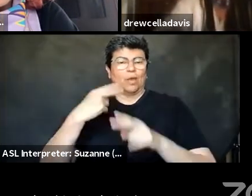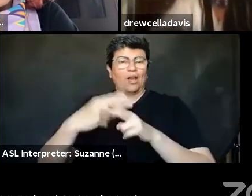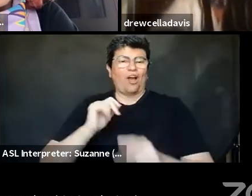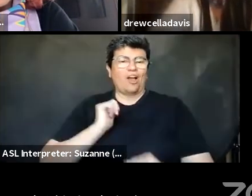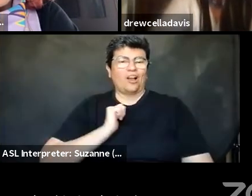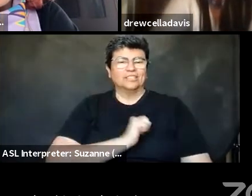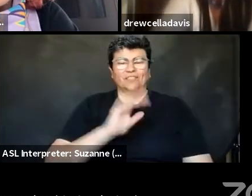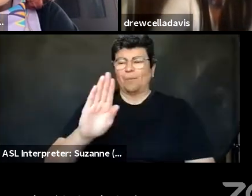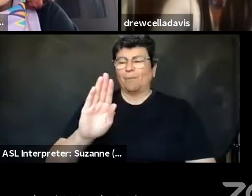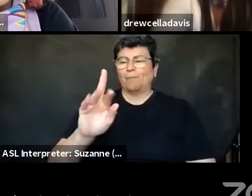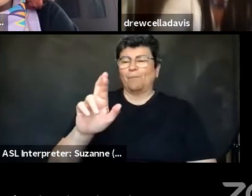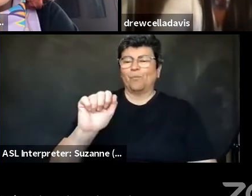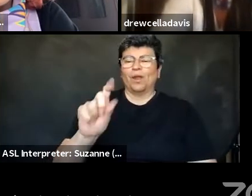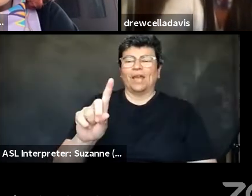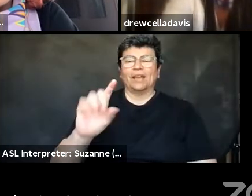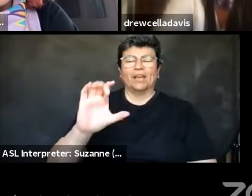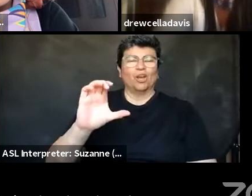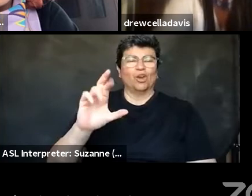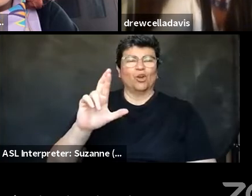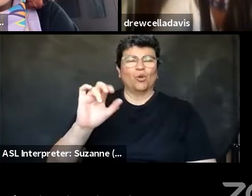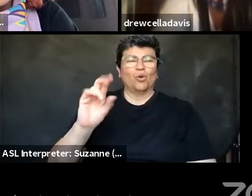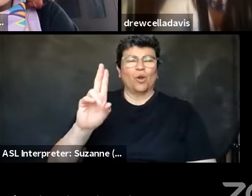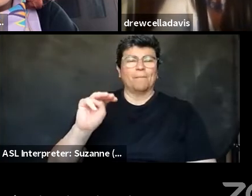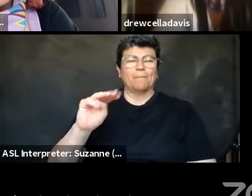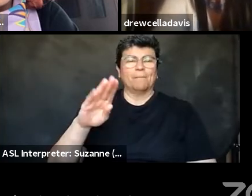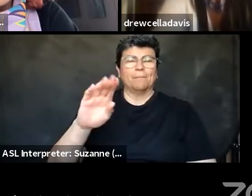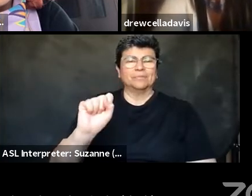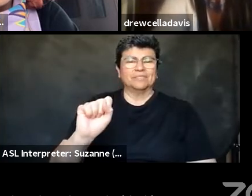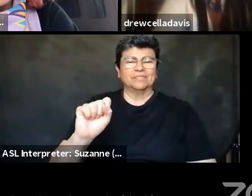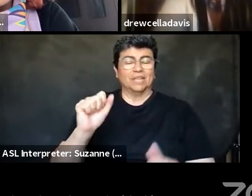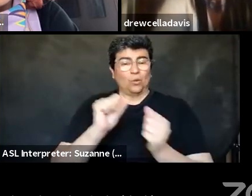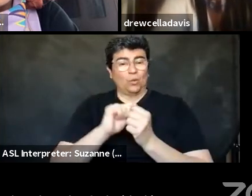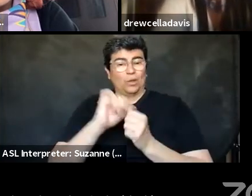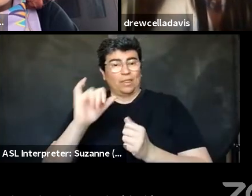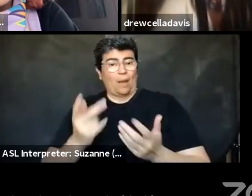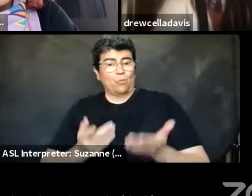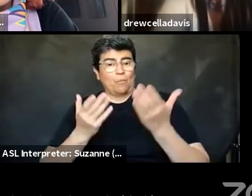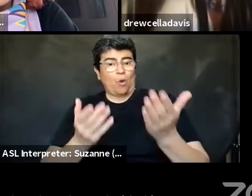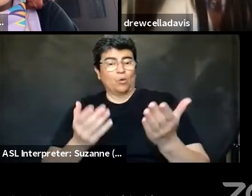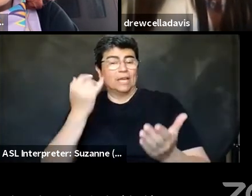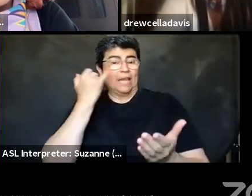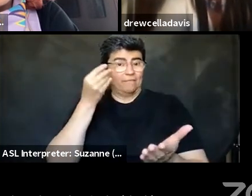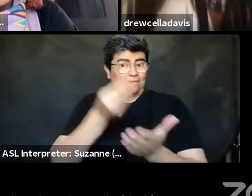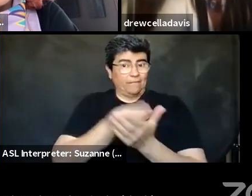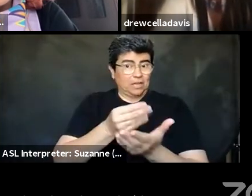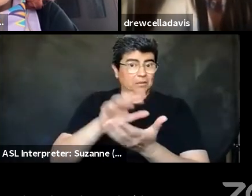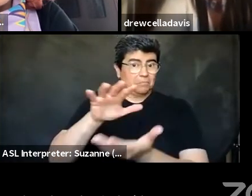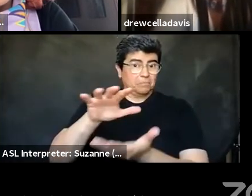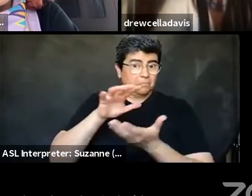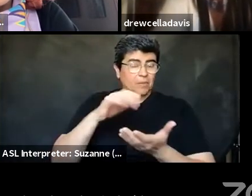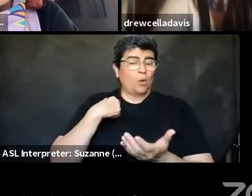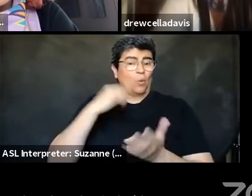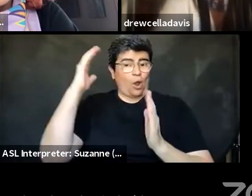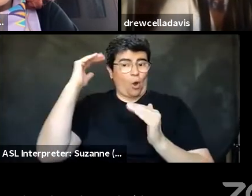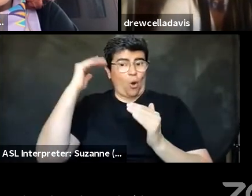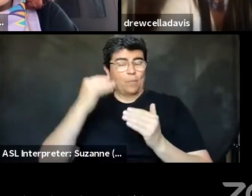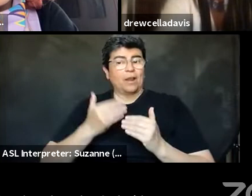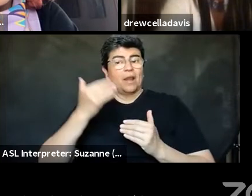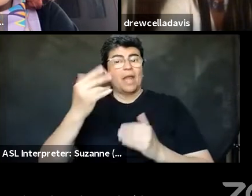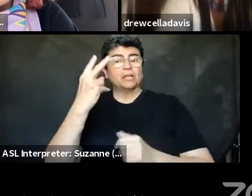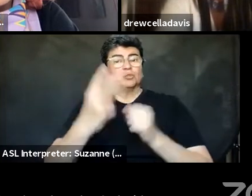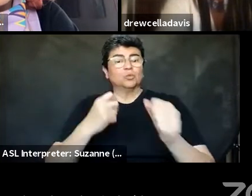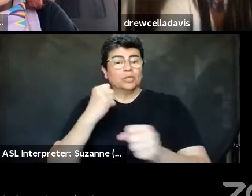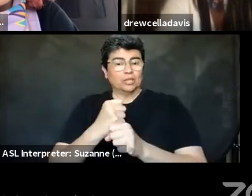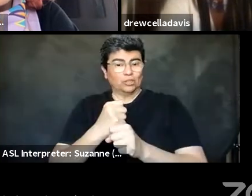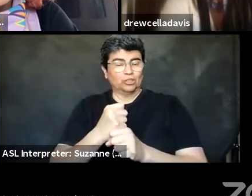Breadcrumbs. And with this proposal, if we're funded, we hope in the next couple of years